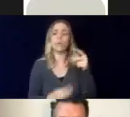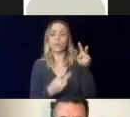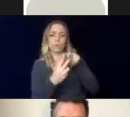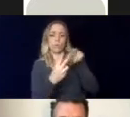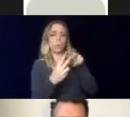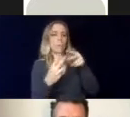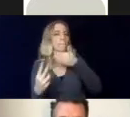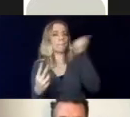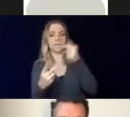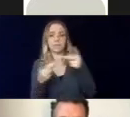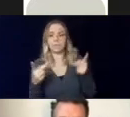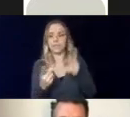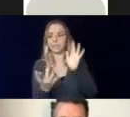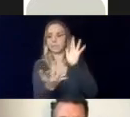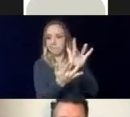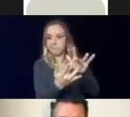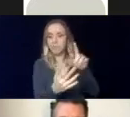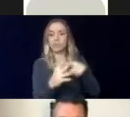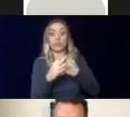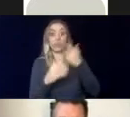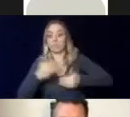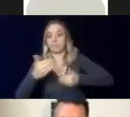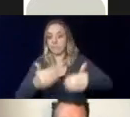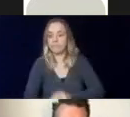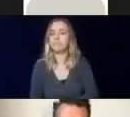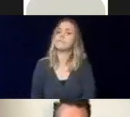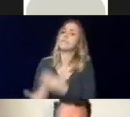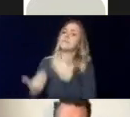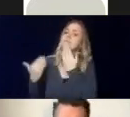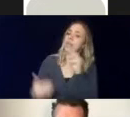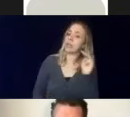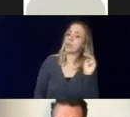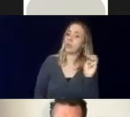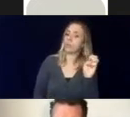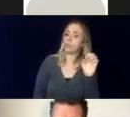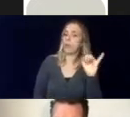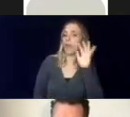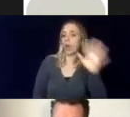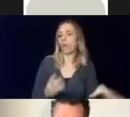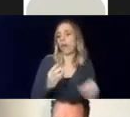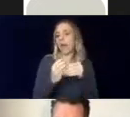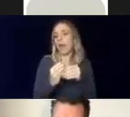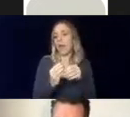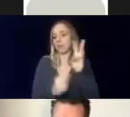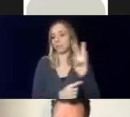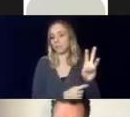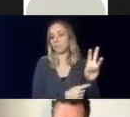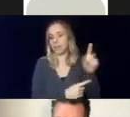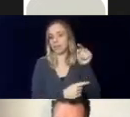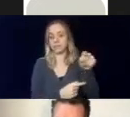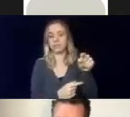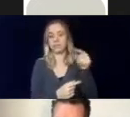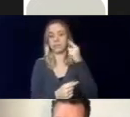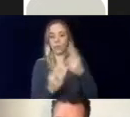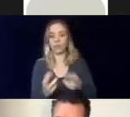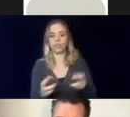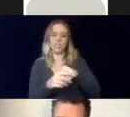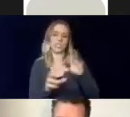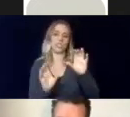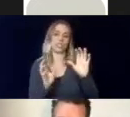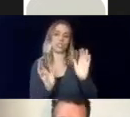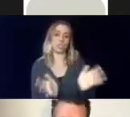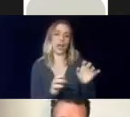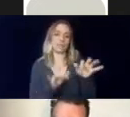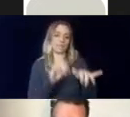best spots to initially start with. Great, May, and I'll put the web addresses to those resources in the chat